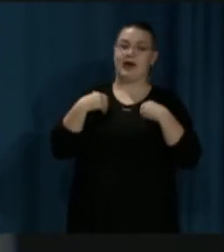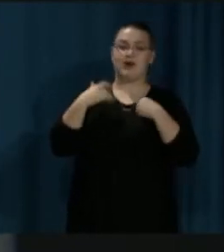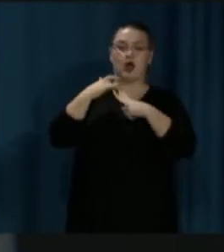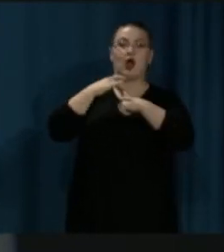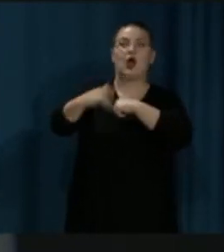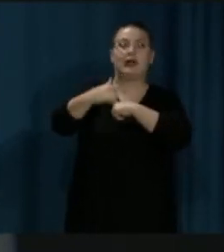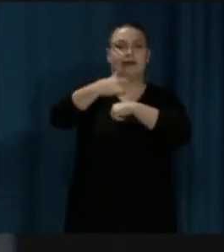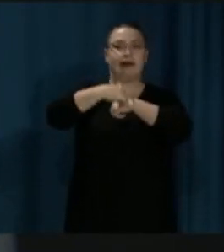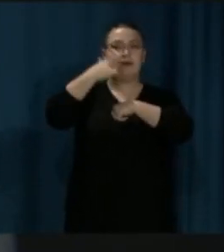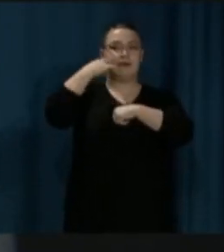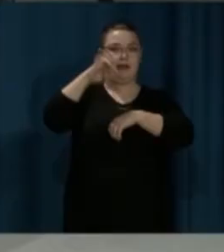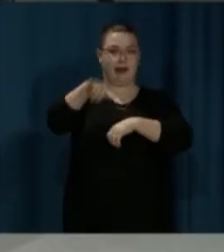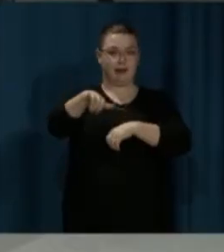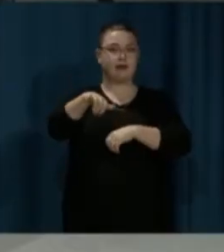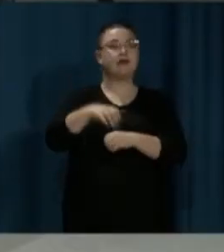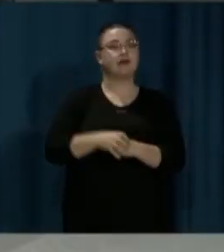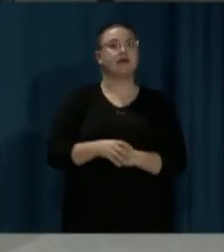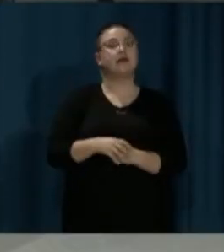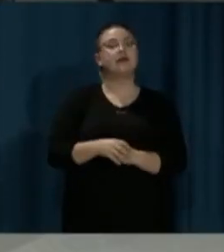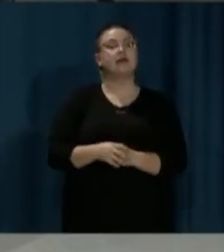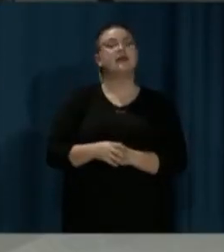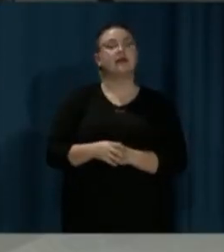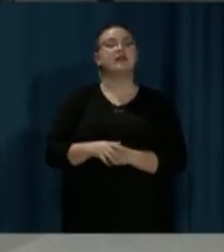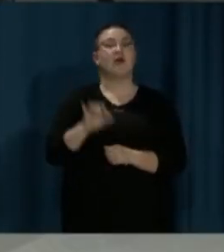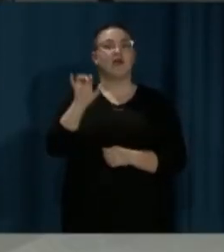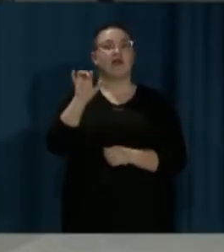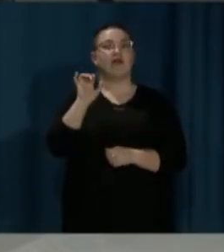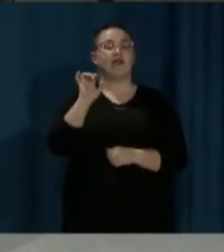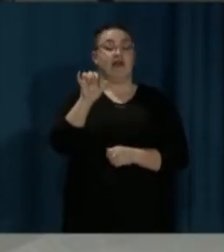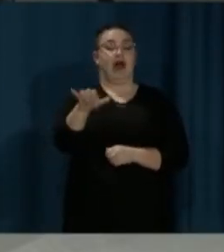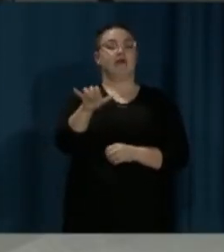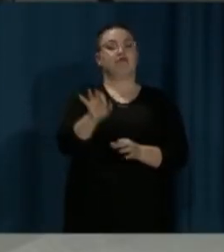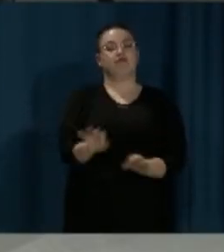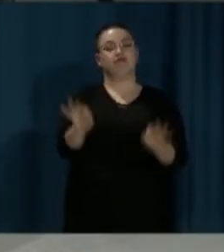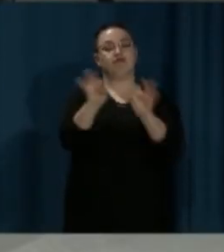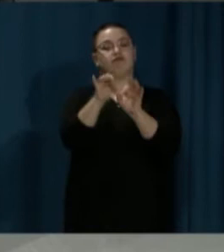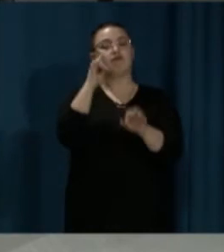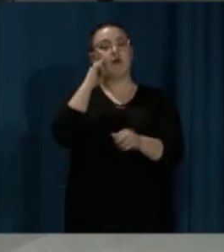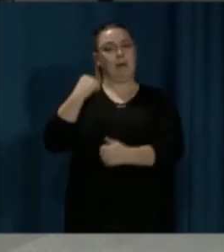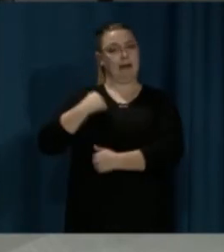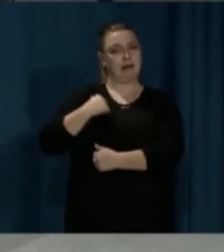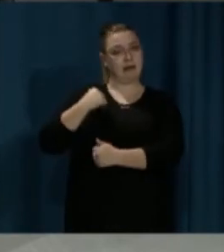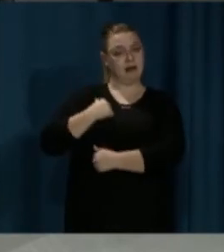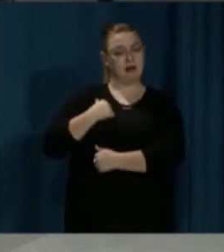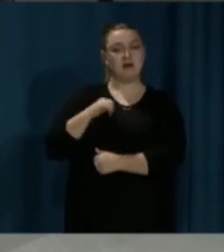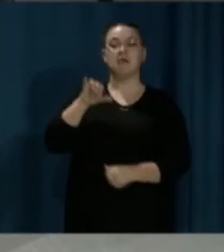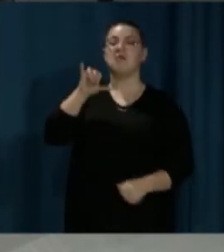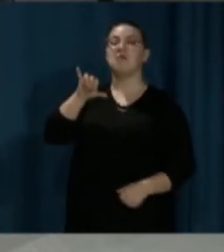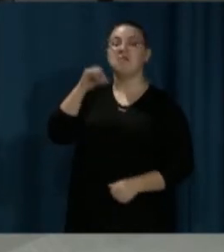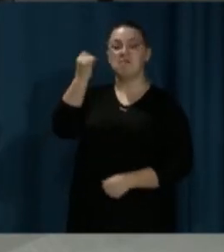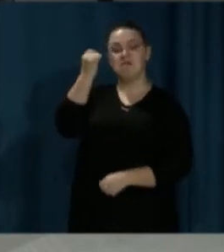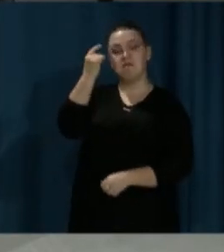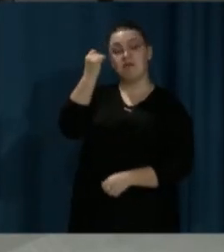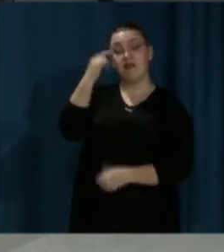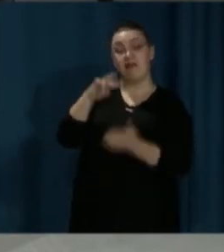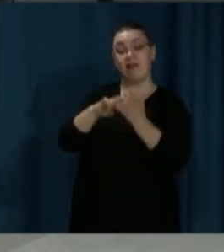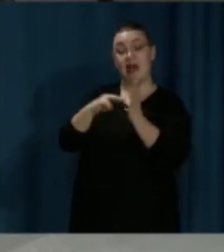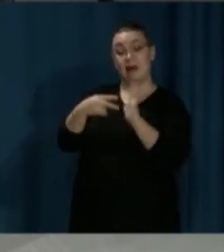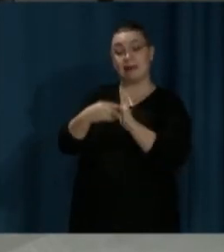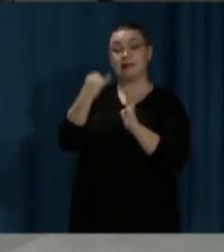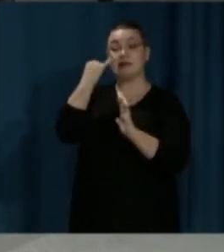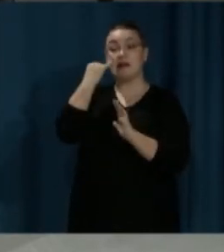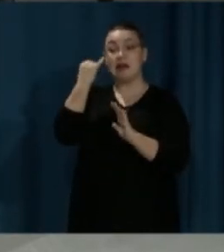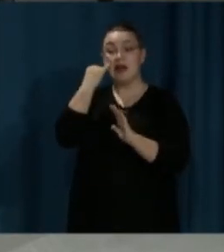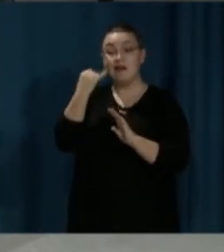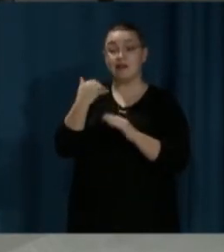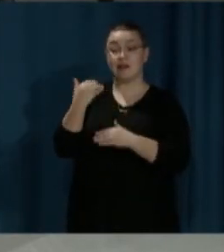back. Okay, right. Good. So then, of course, that sort of adds to the complications of delays in getting